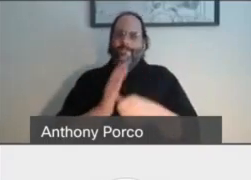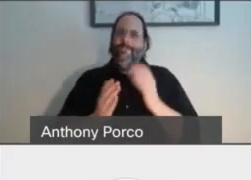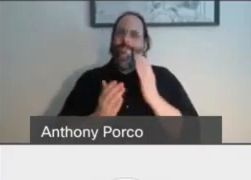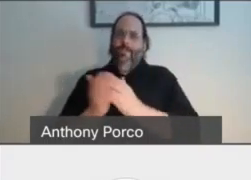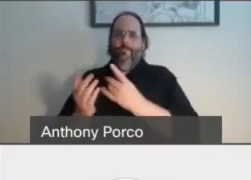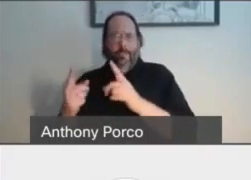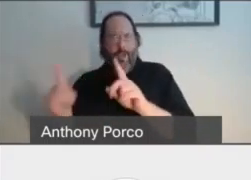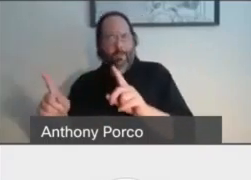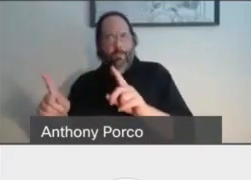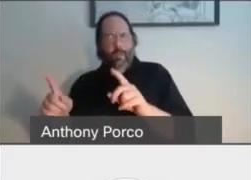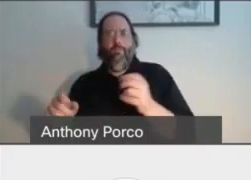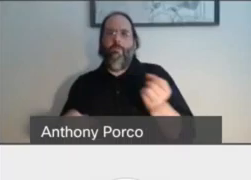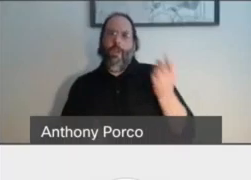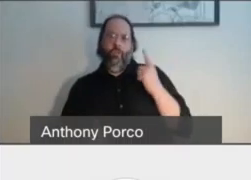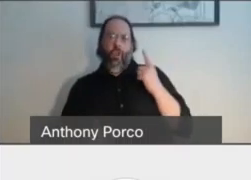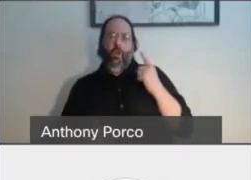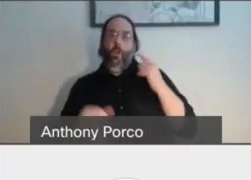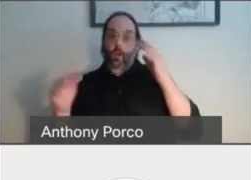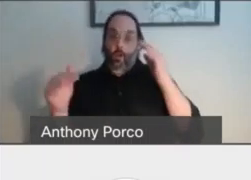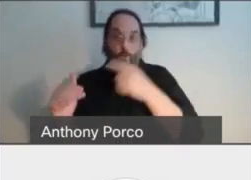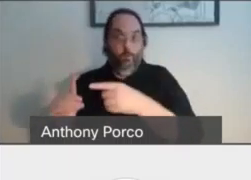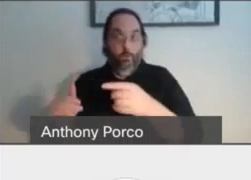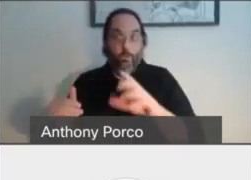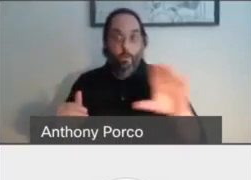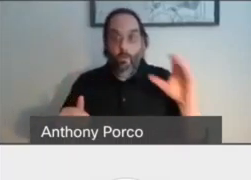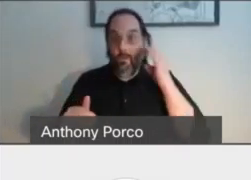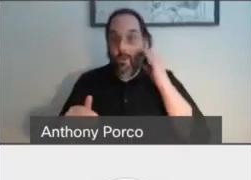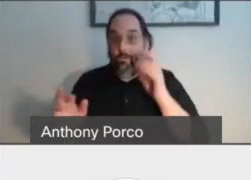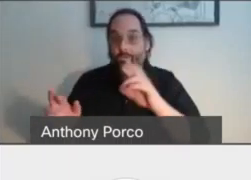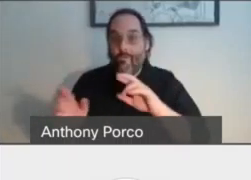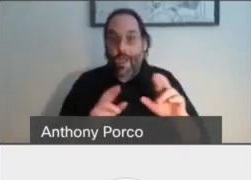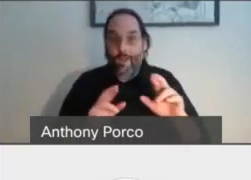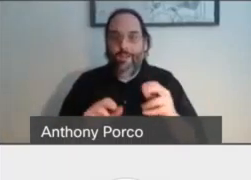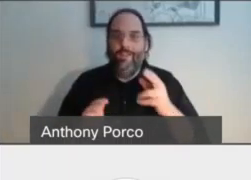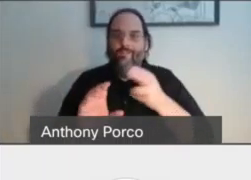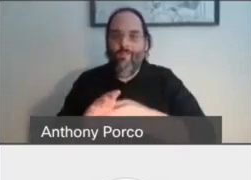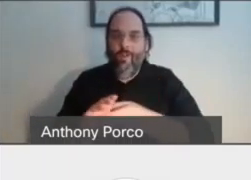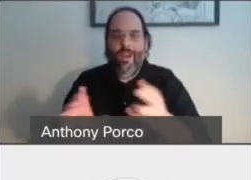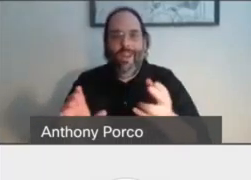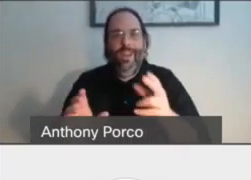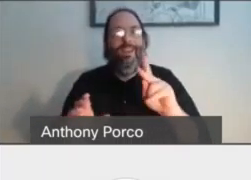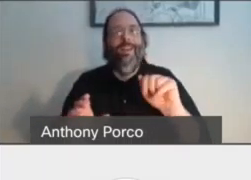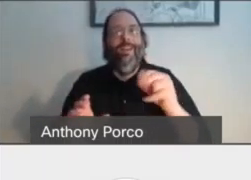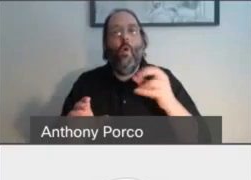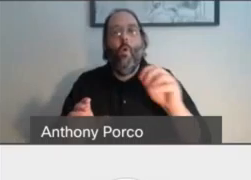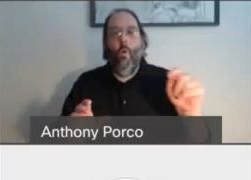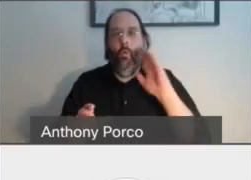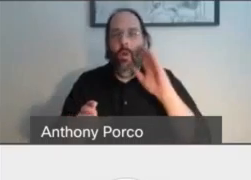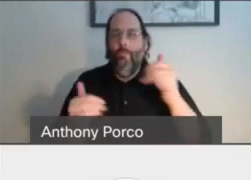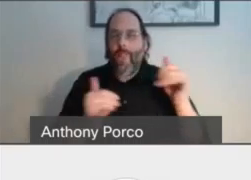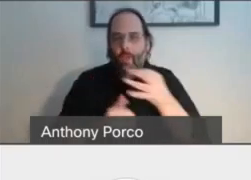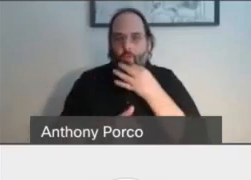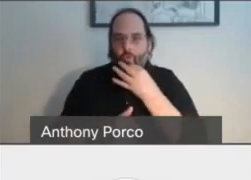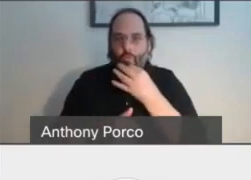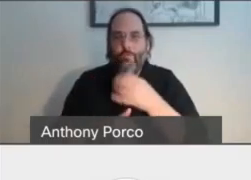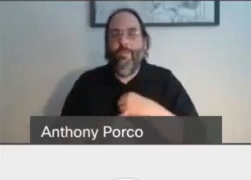accomplishments from 2020. I hope that you have your cell phones handy to join in a round of Kahoot we'll be playing. We'll be checking to see